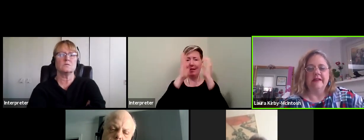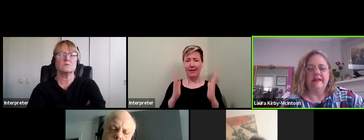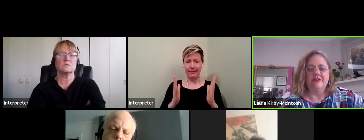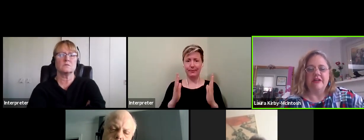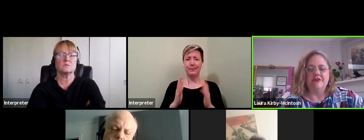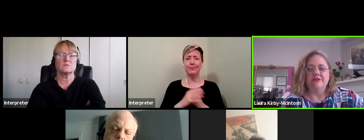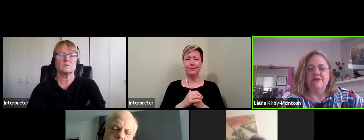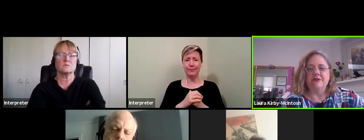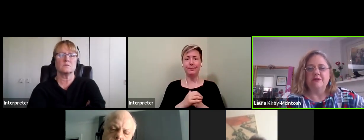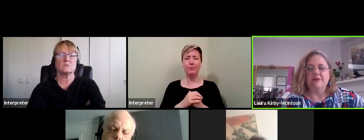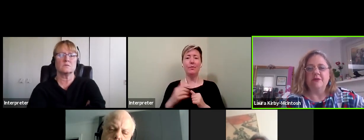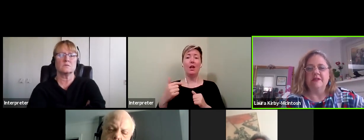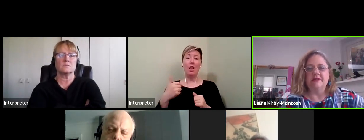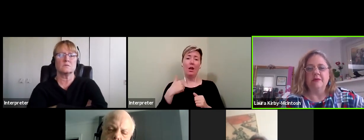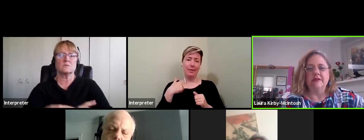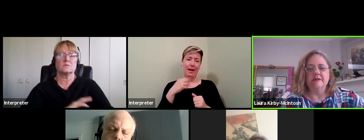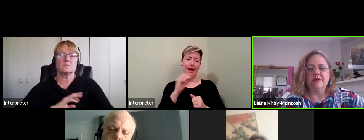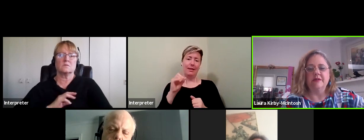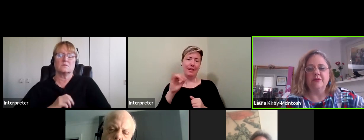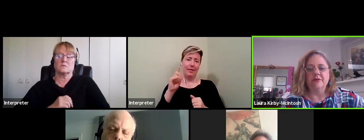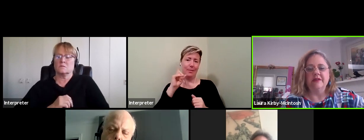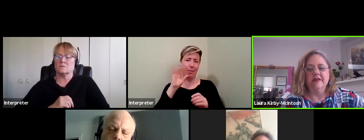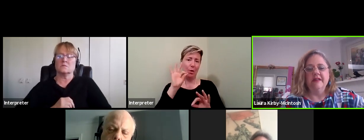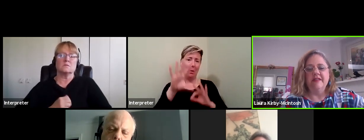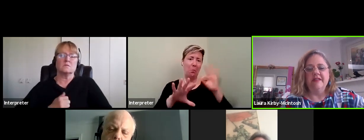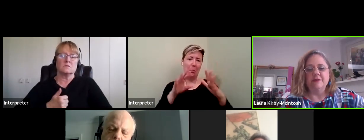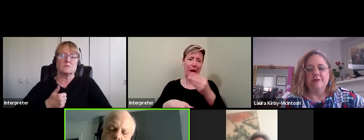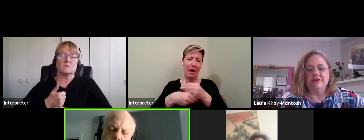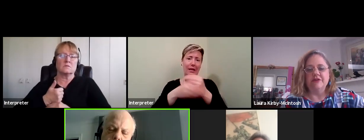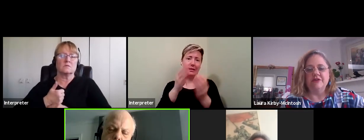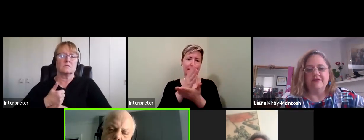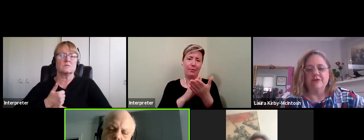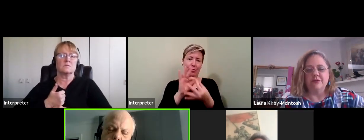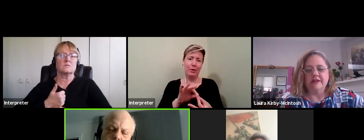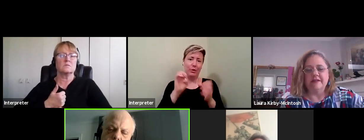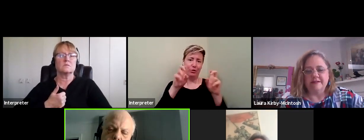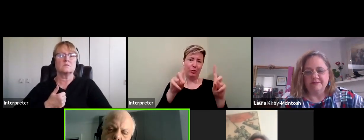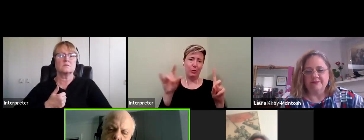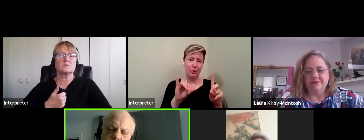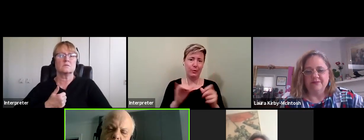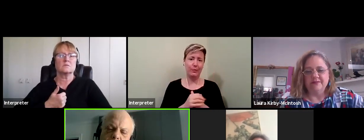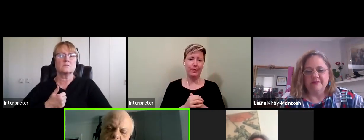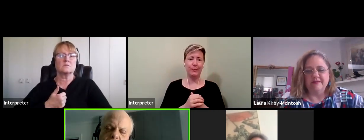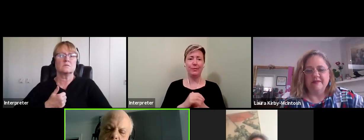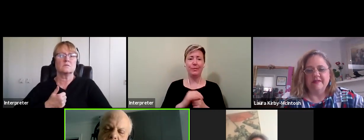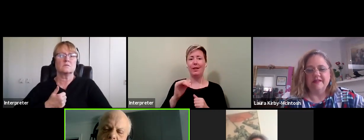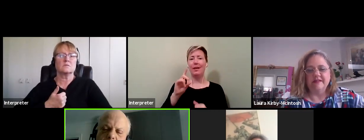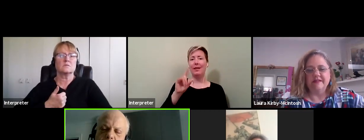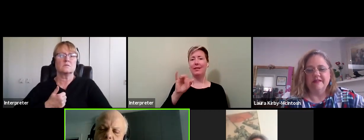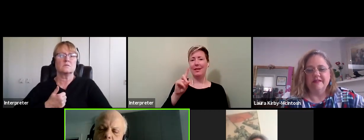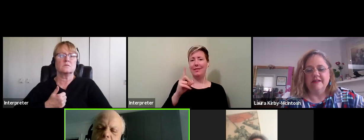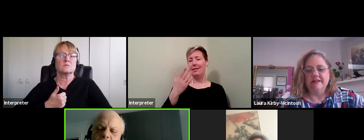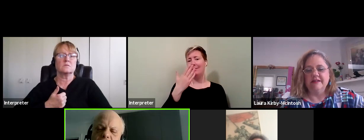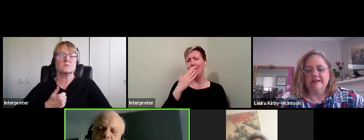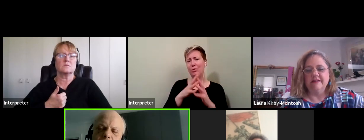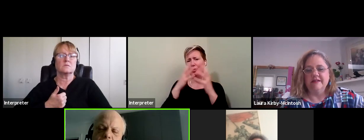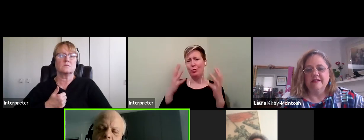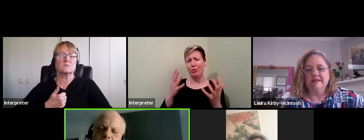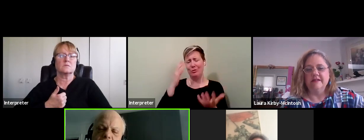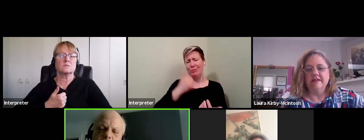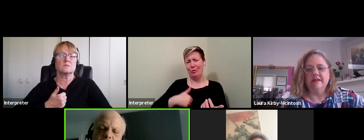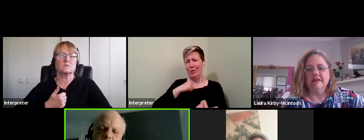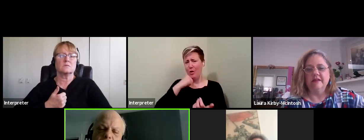on education for students with disabilities. But Irwin, thanks so much for joining us. Irwin, thanks so much. And I'm sorry we have less time